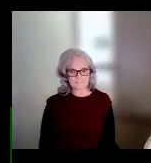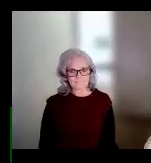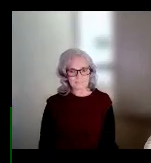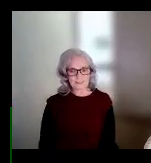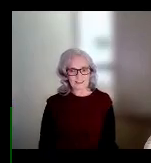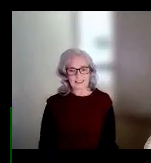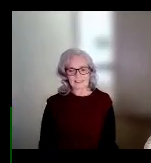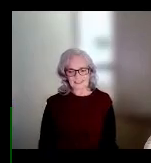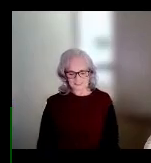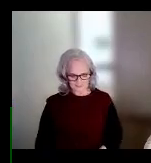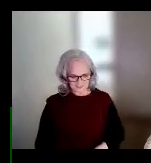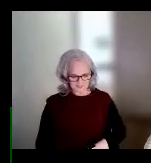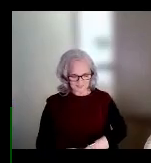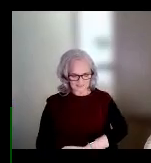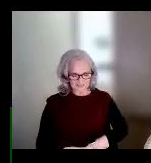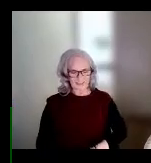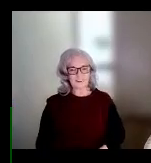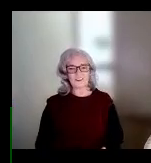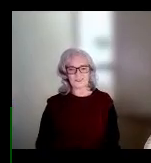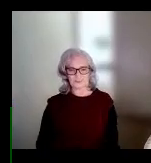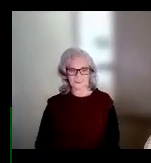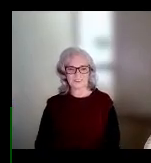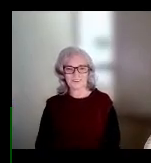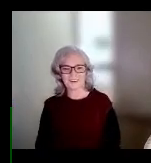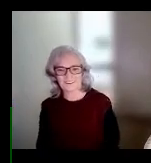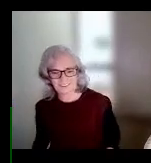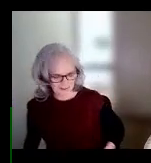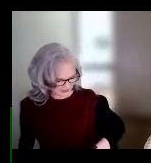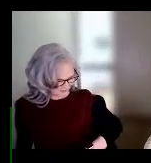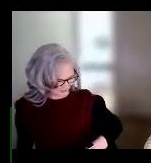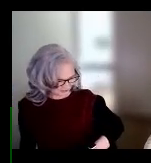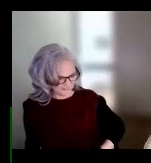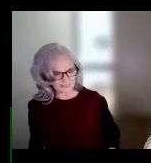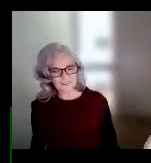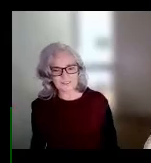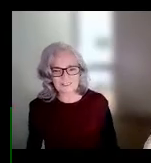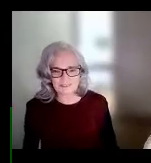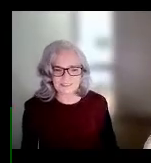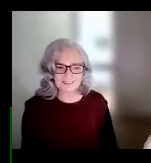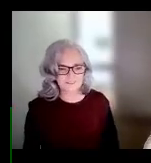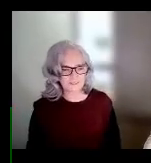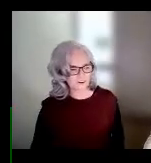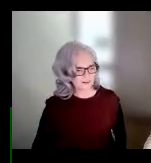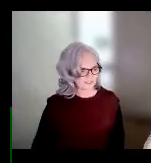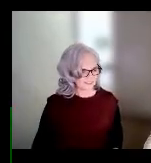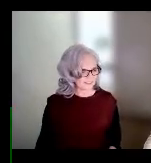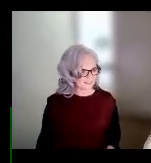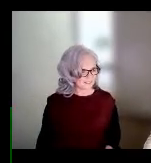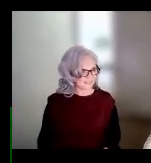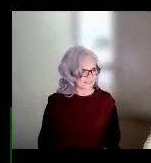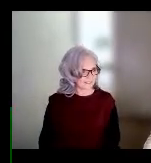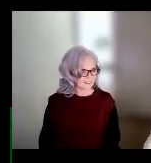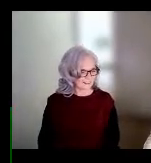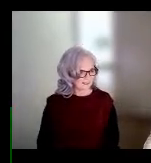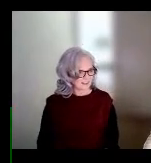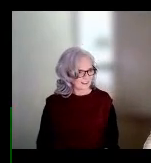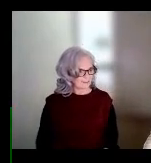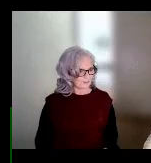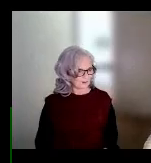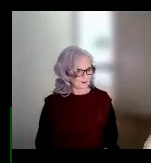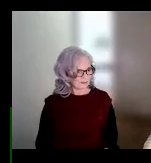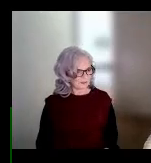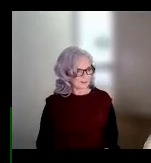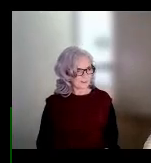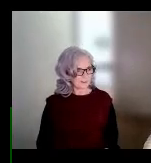MND. And that's us in a nutshell. So I think we've got nearly 15 minutes for questions.